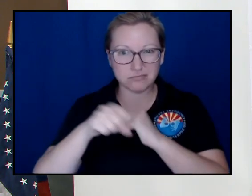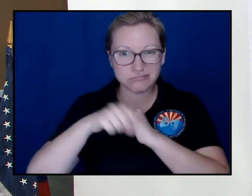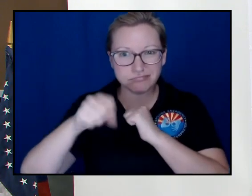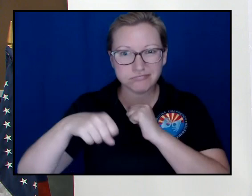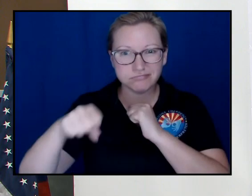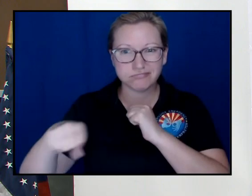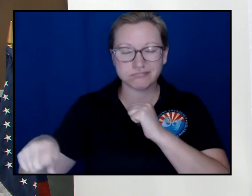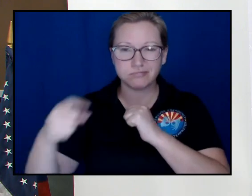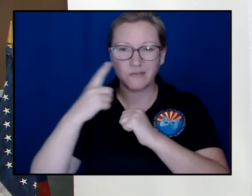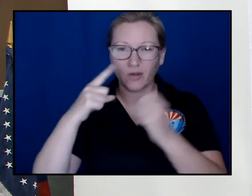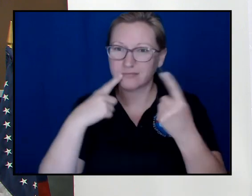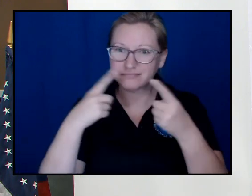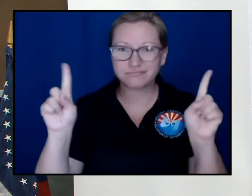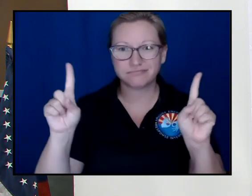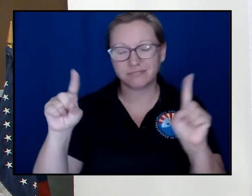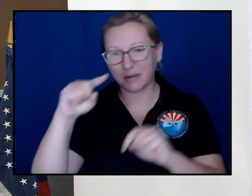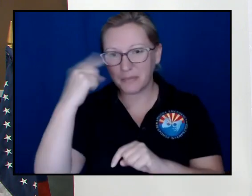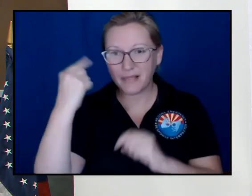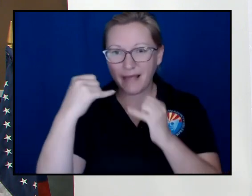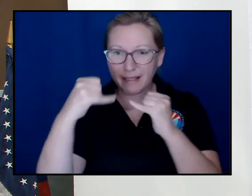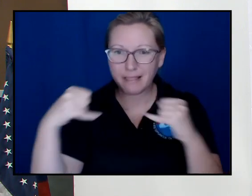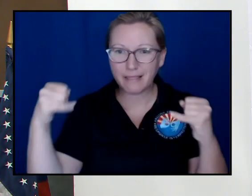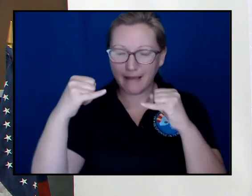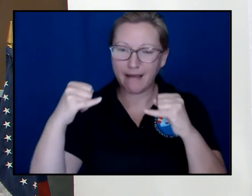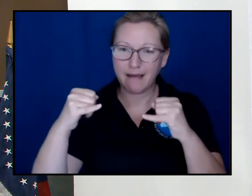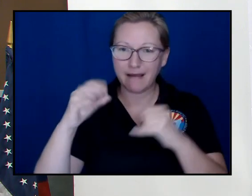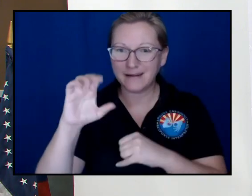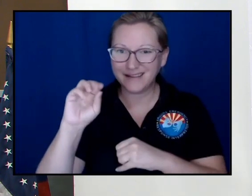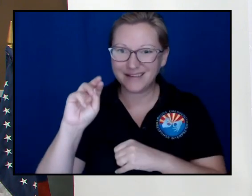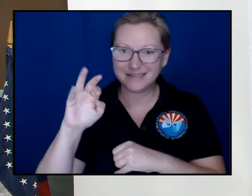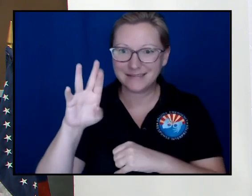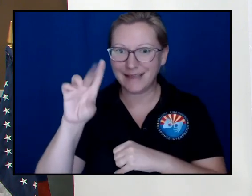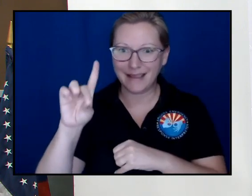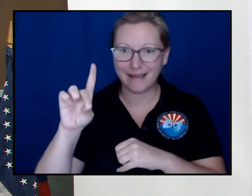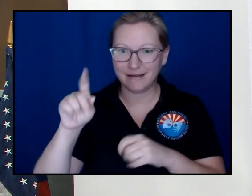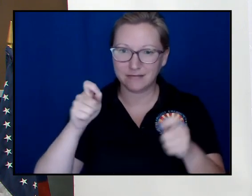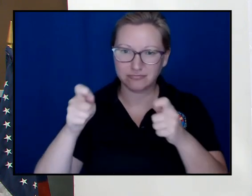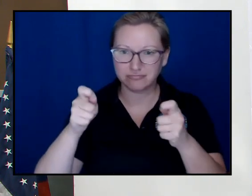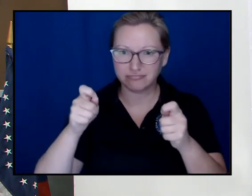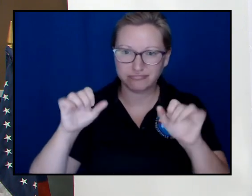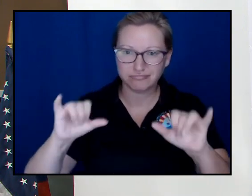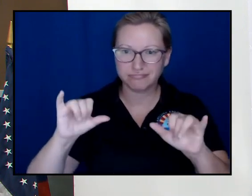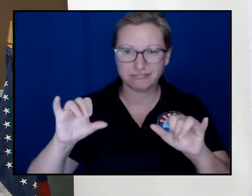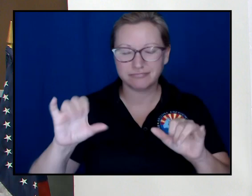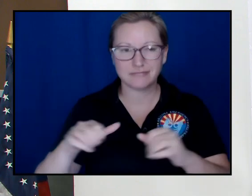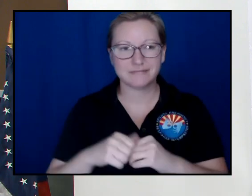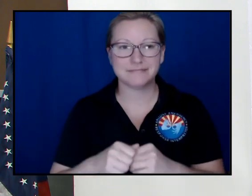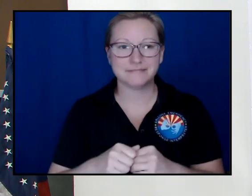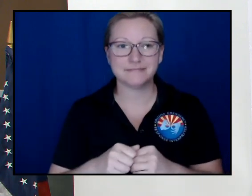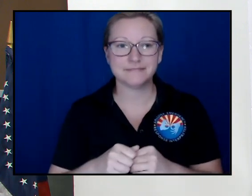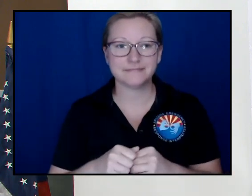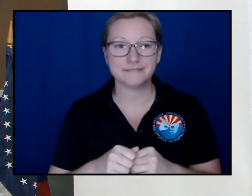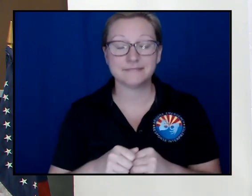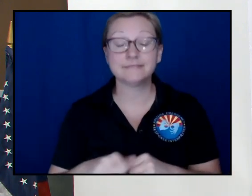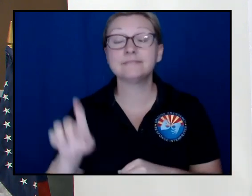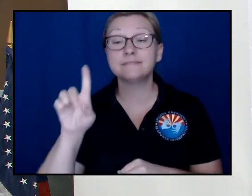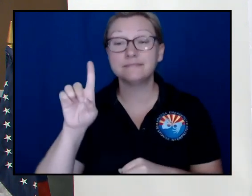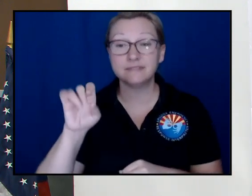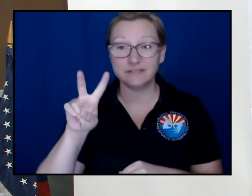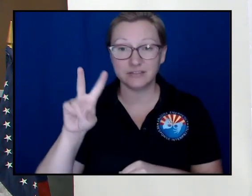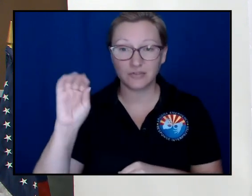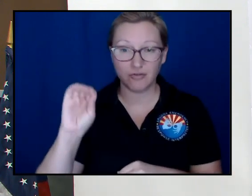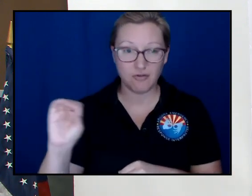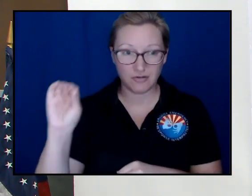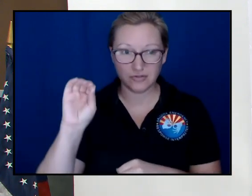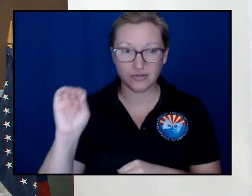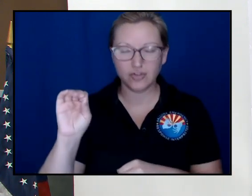lot of that fire's edge. So, and then moving on to Division Oscar. Division Oscar's been pretty